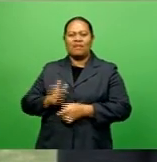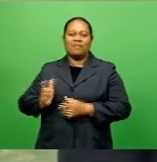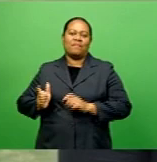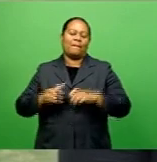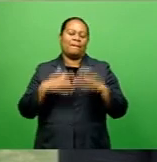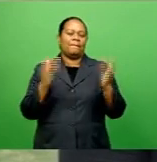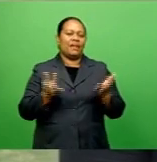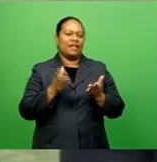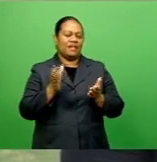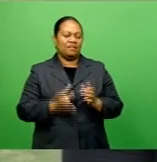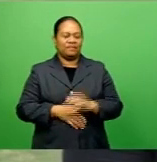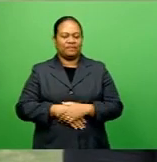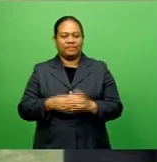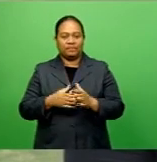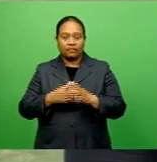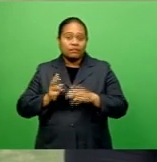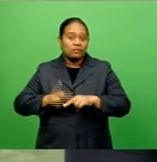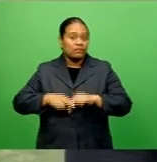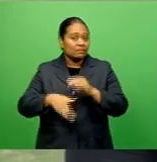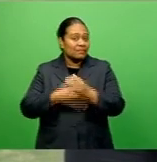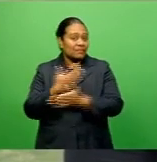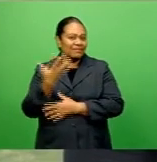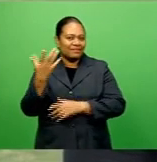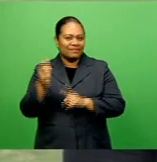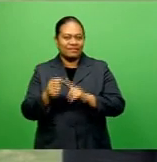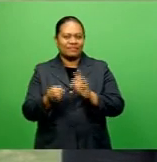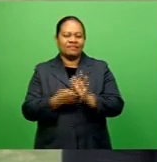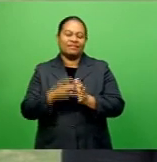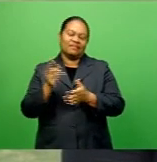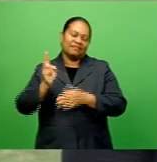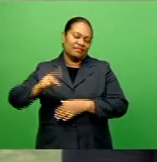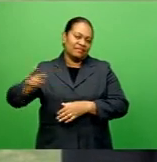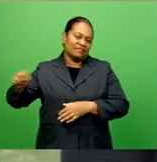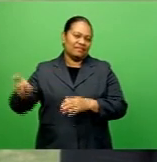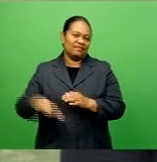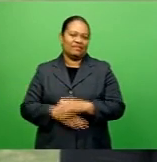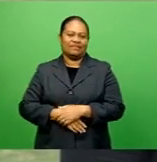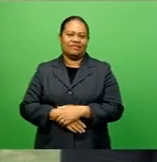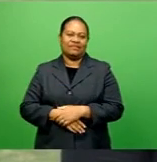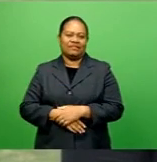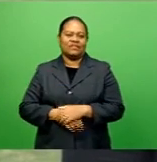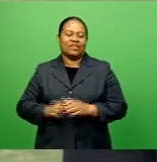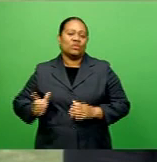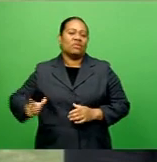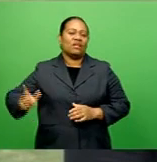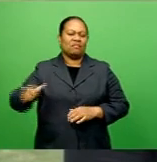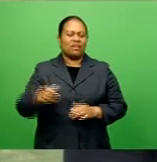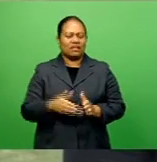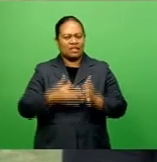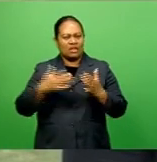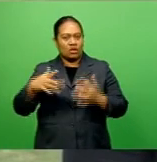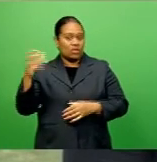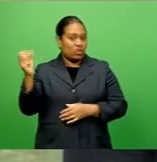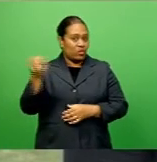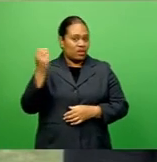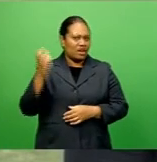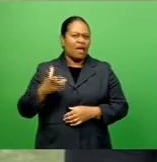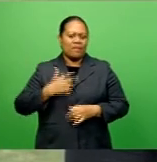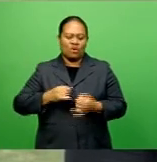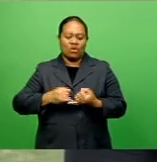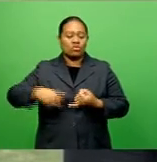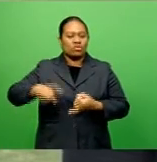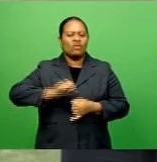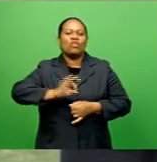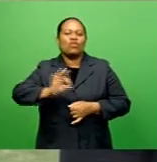in the CVC series on Friday at 5 p.m. at Nosori's Ratu Takumbo Park. Lambasa are the defending champions, while Suva is yet to